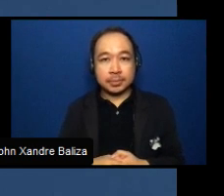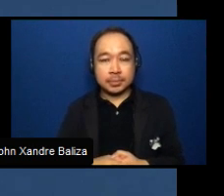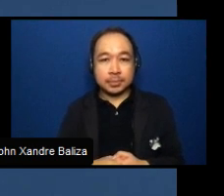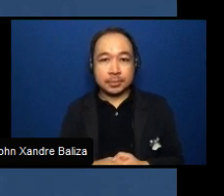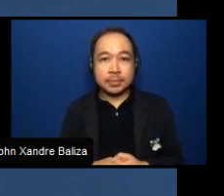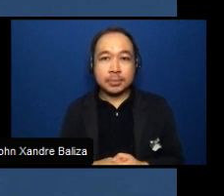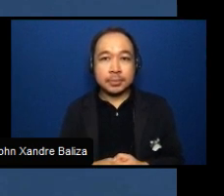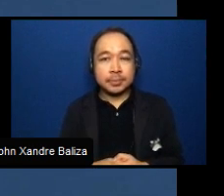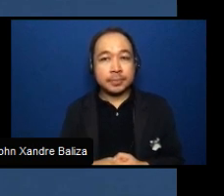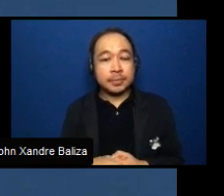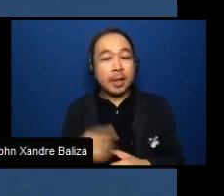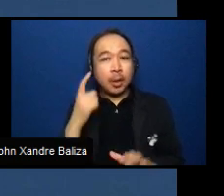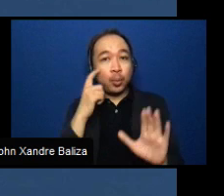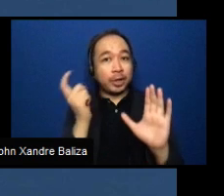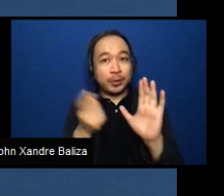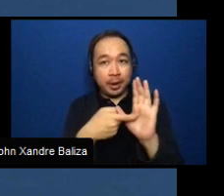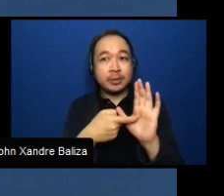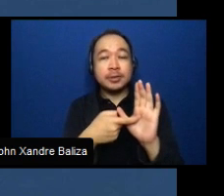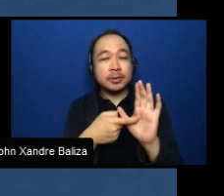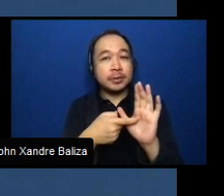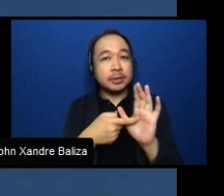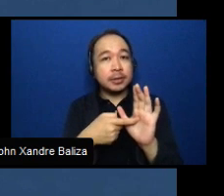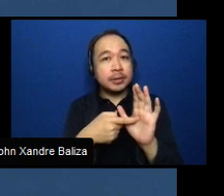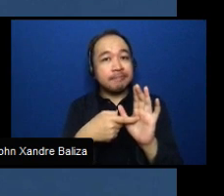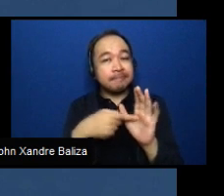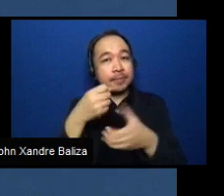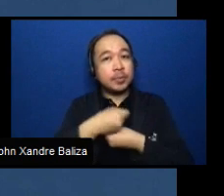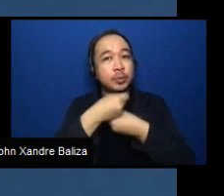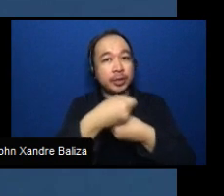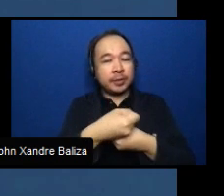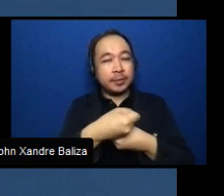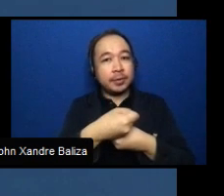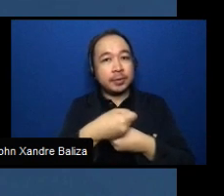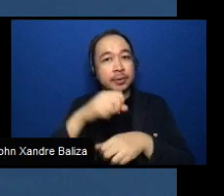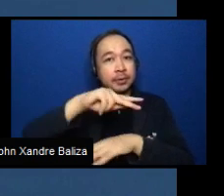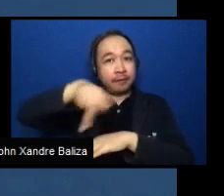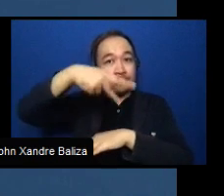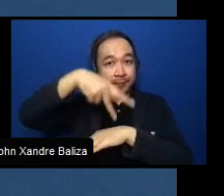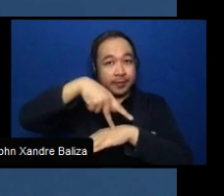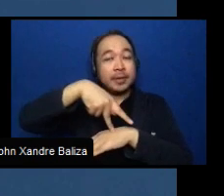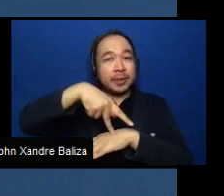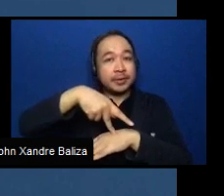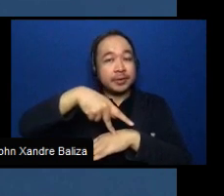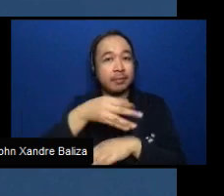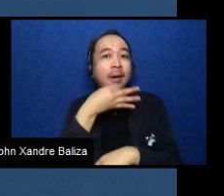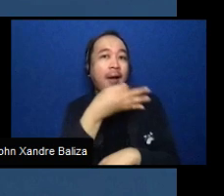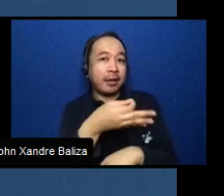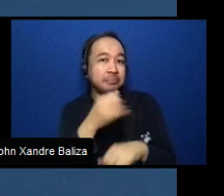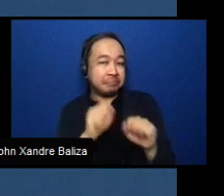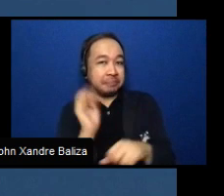I recognize the distinguished delegation of Philippines seeking the floor. You have the